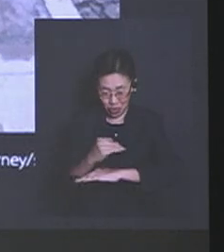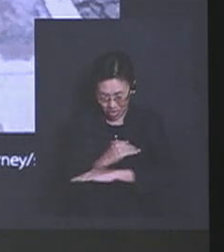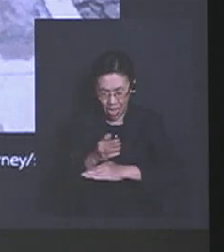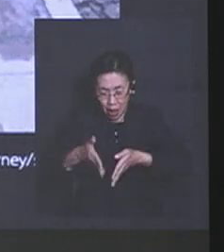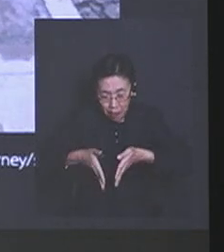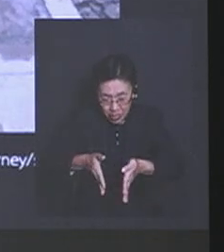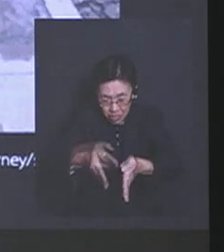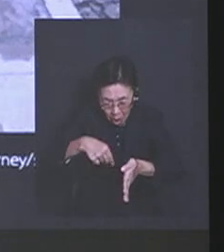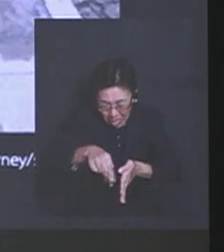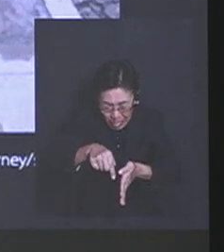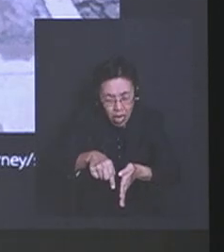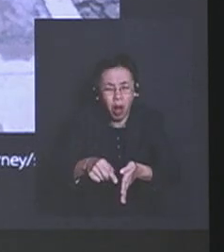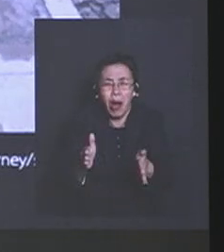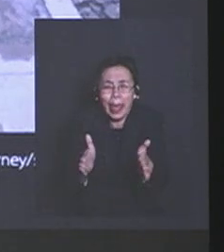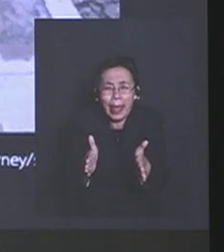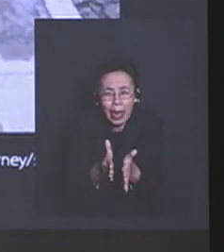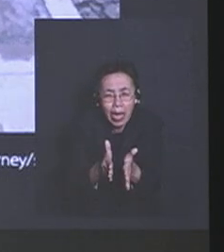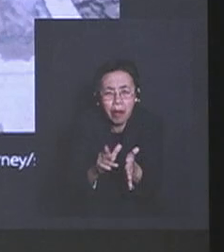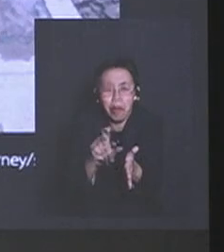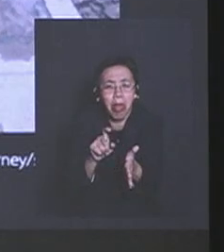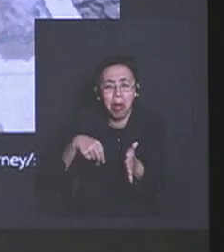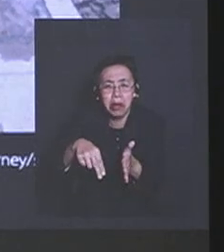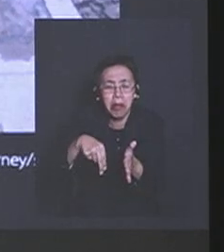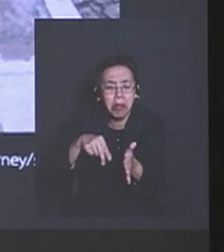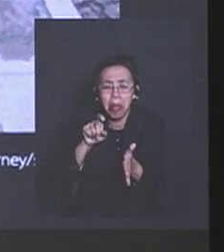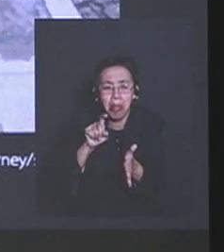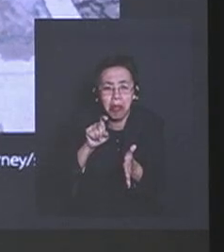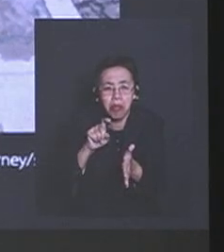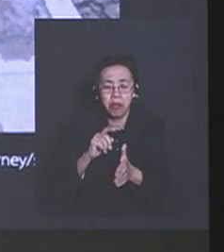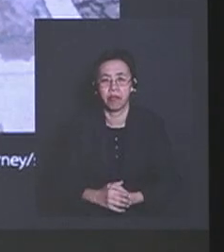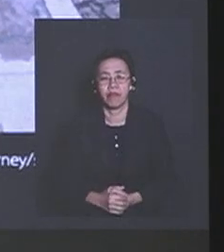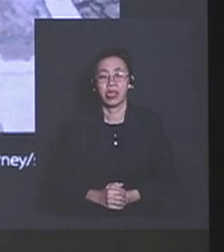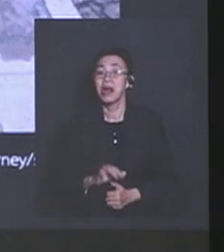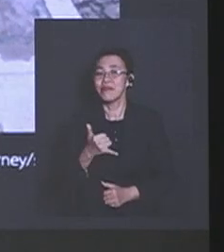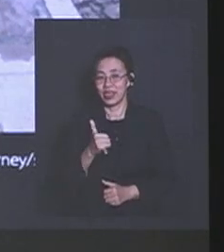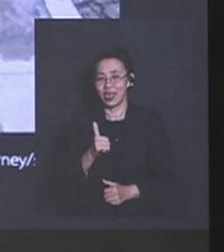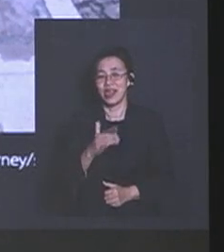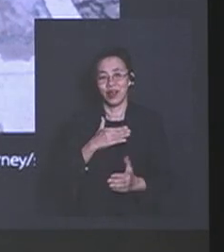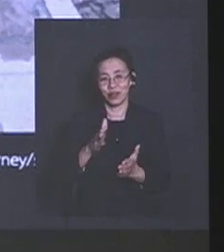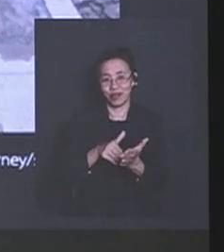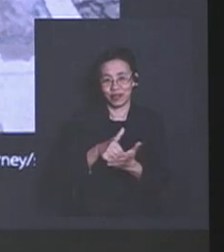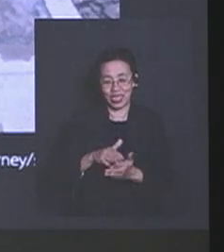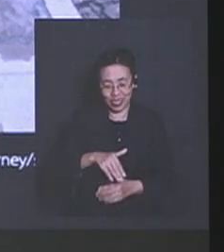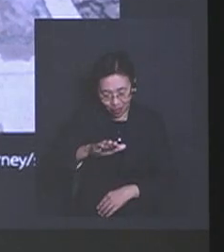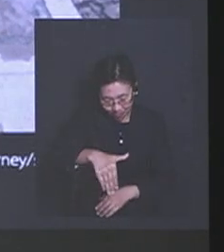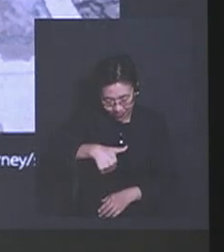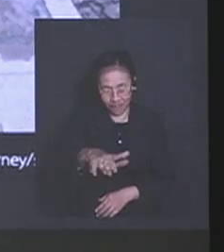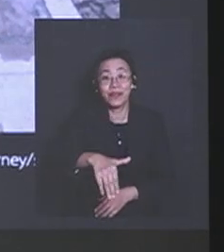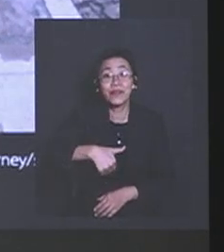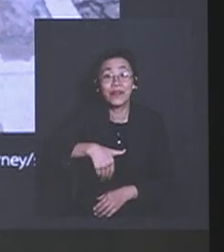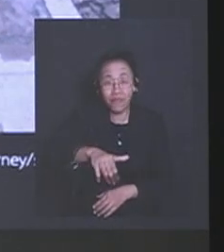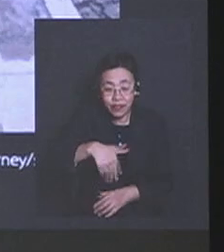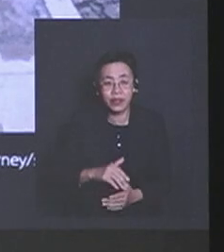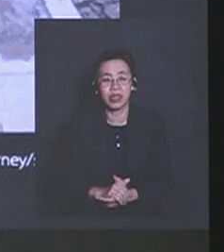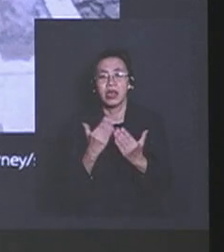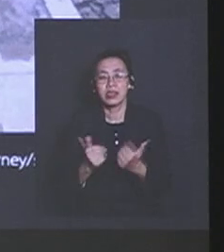So we need to ensure that we can coloring it, or we can have a clear pavement. Right now we have a coloring system in